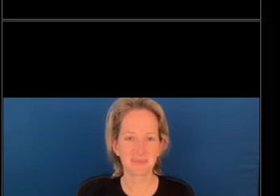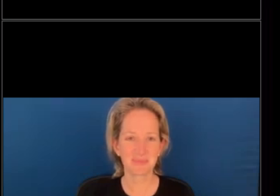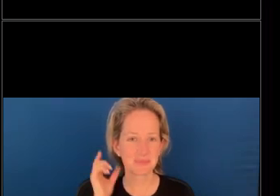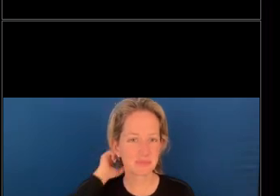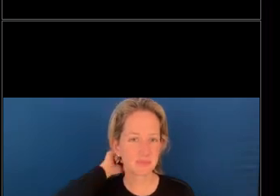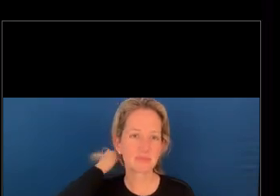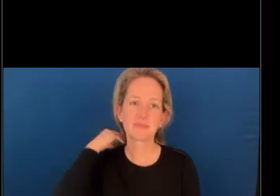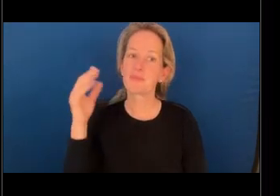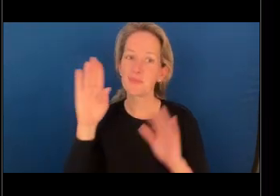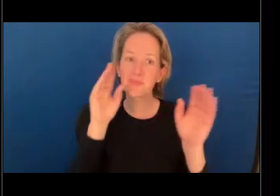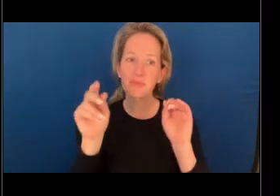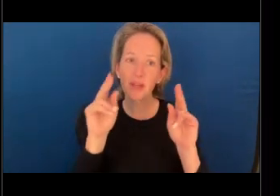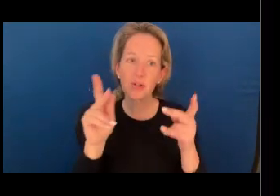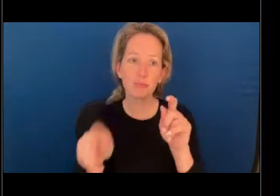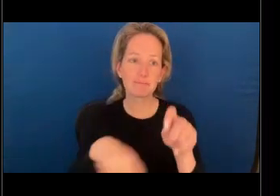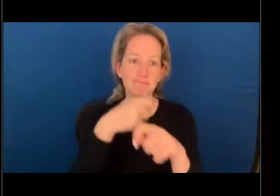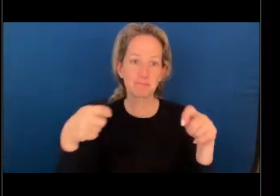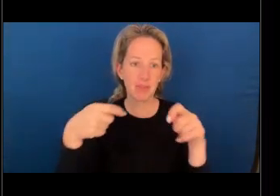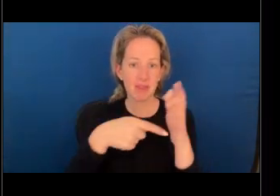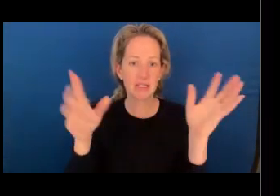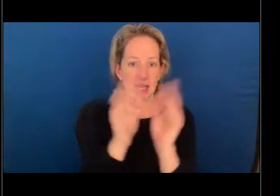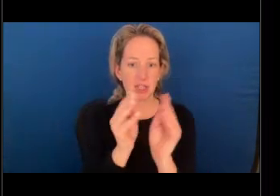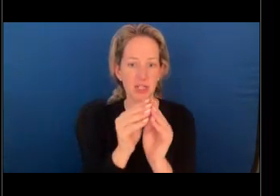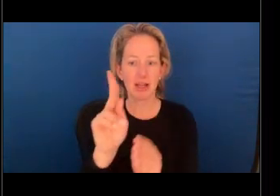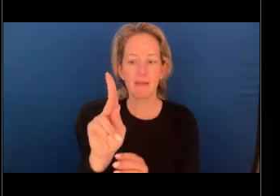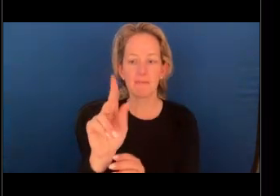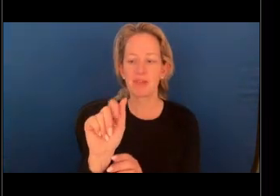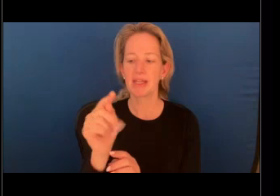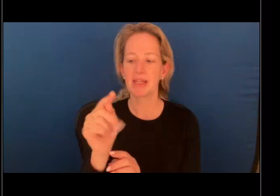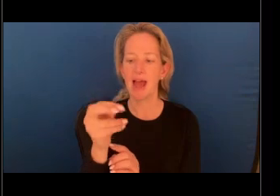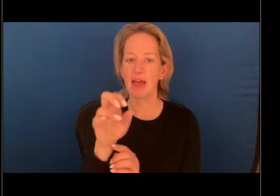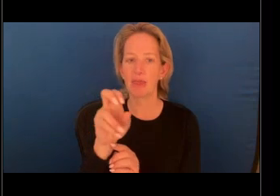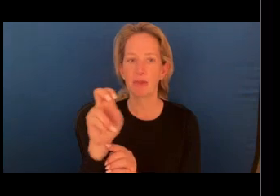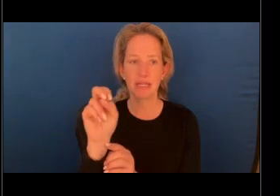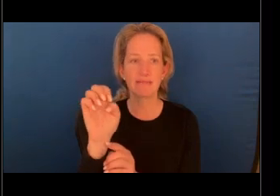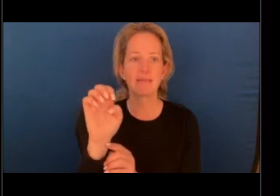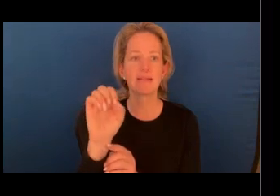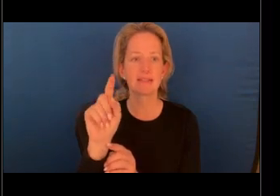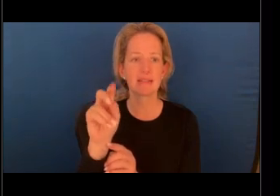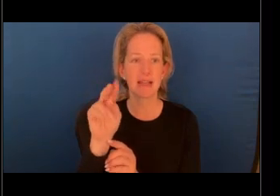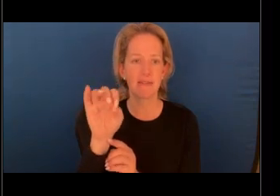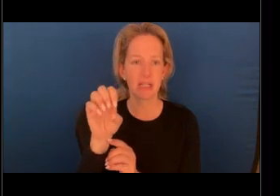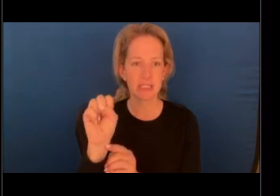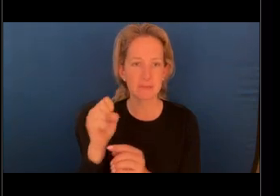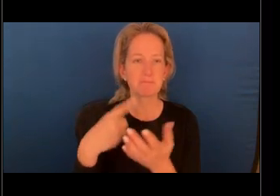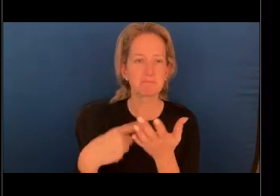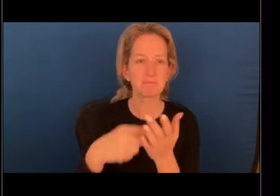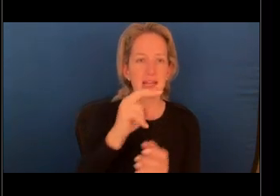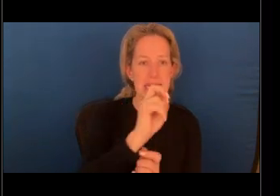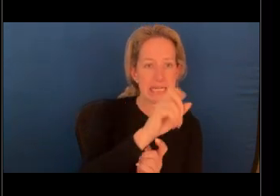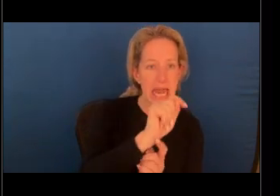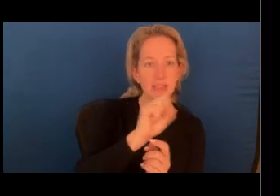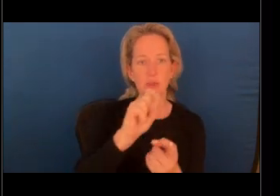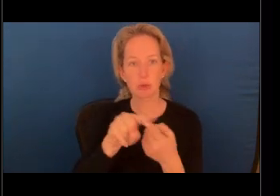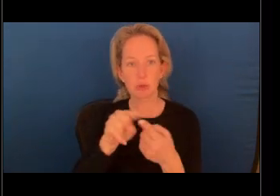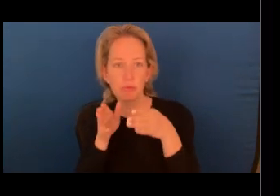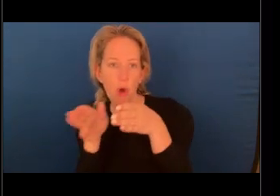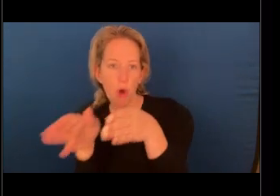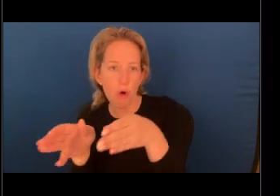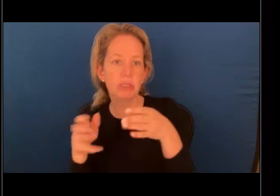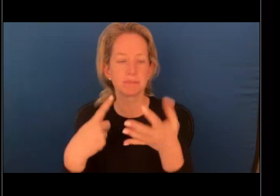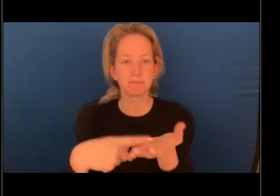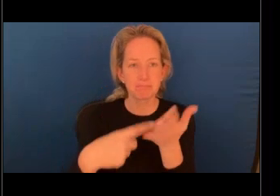Okay, to wrap up this session, we have Katherine Stevens, who will talk about Nets to Roads, innovative research to scale up removal and